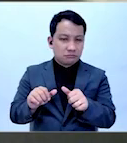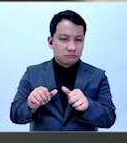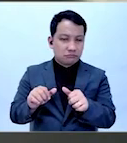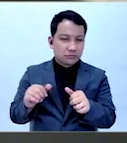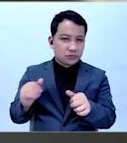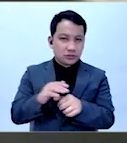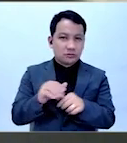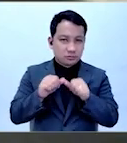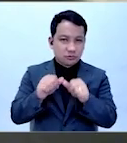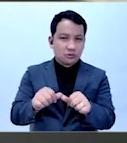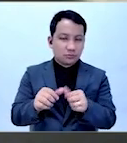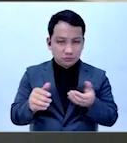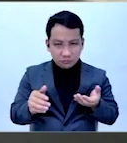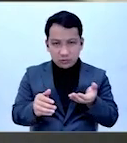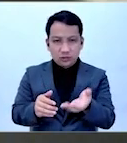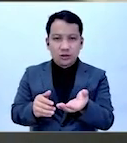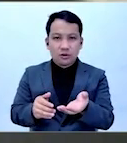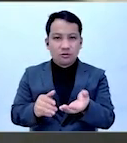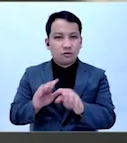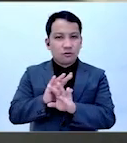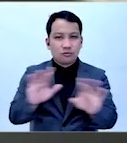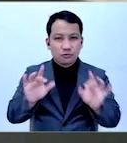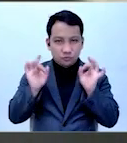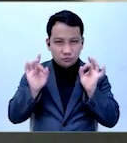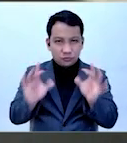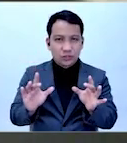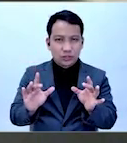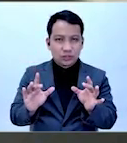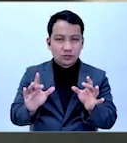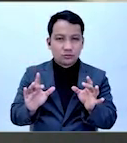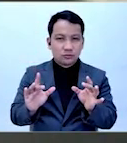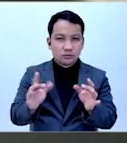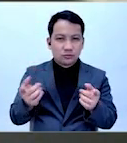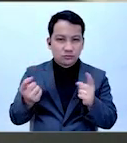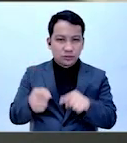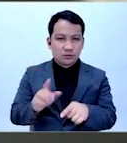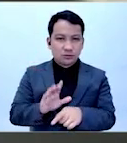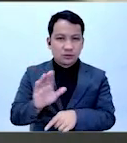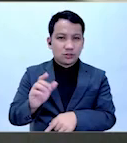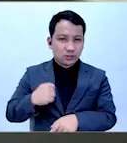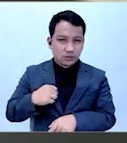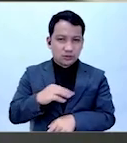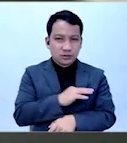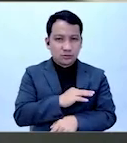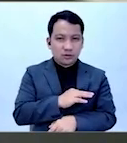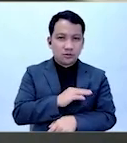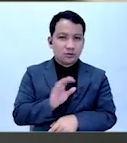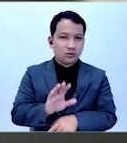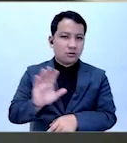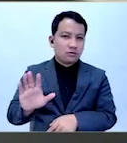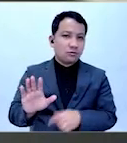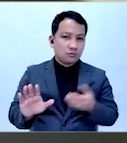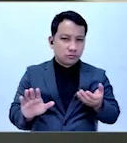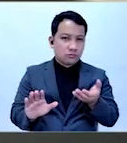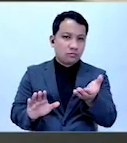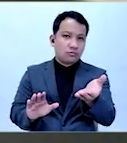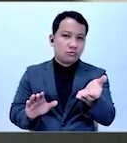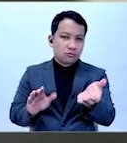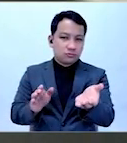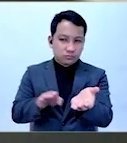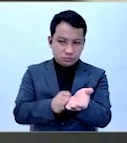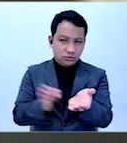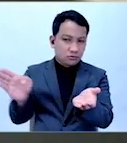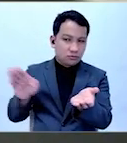sure that no harm will be done to our personnel. So it's either we're just going to move away from them and